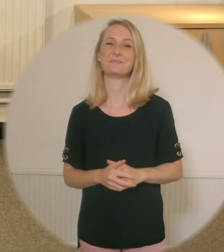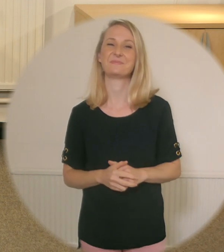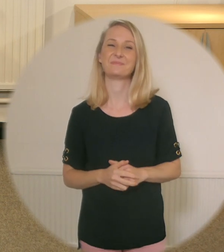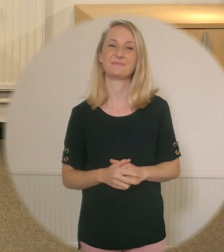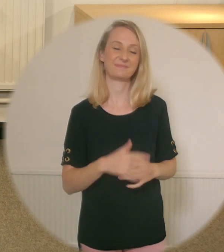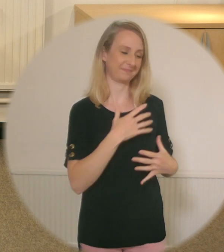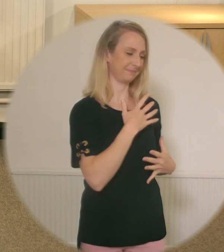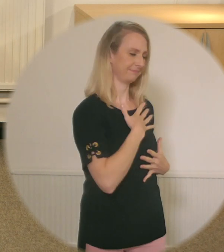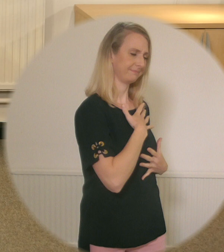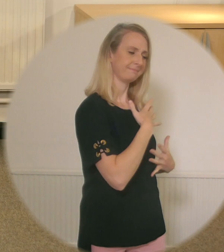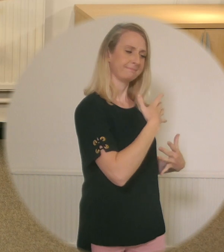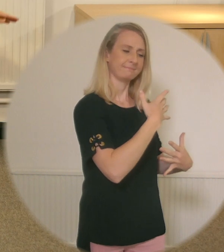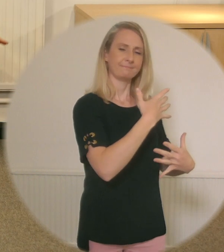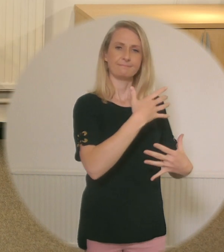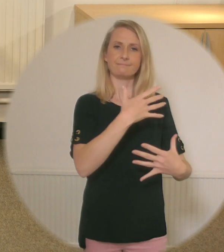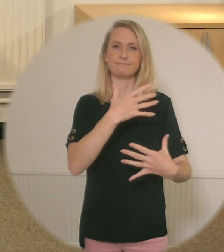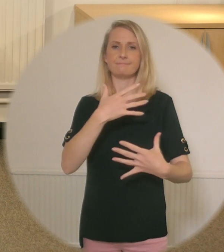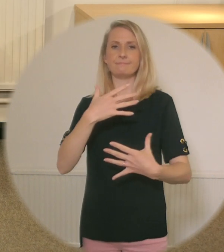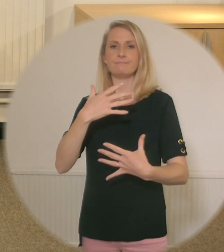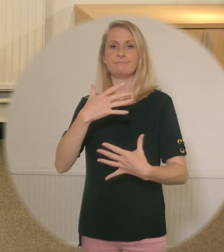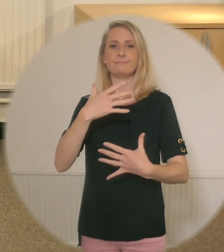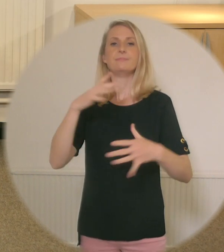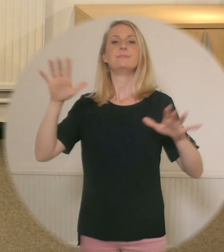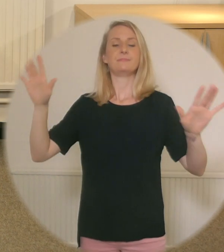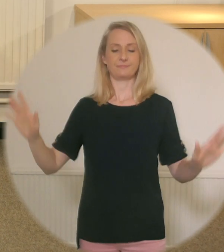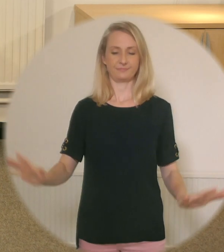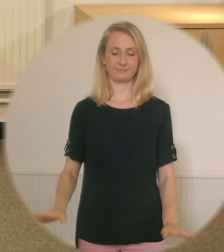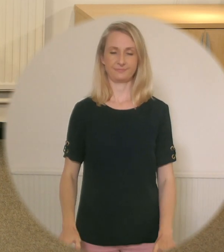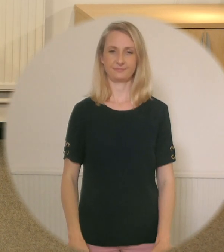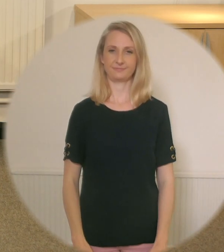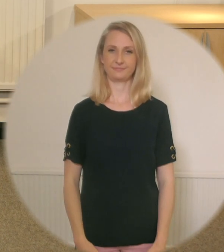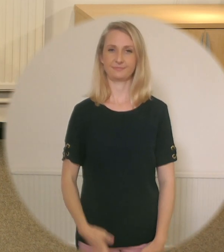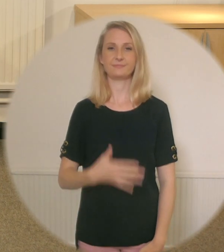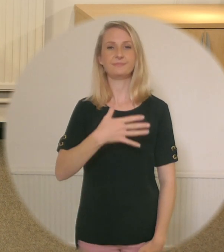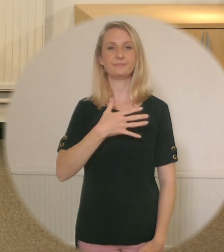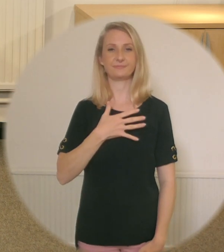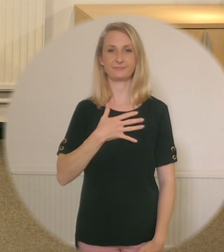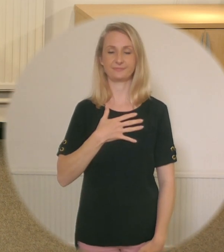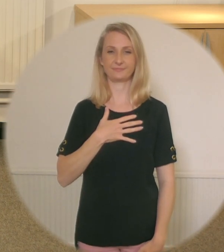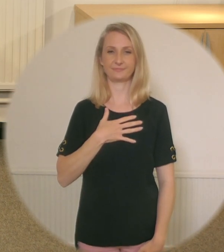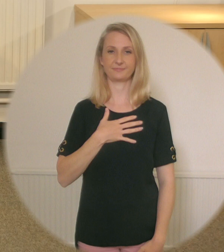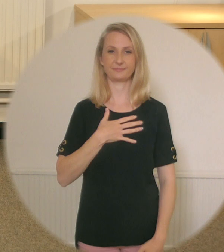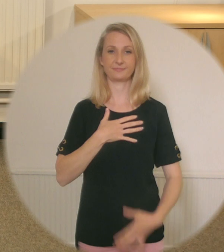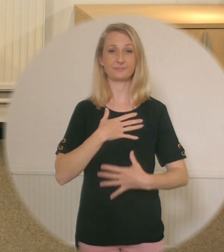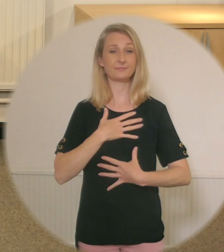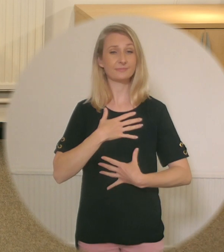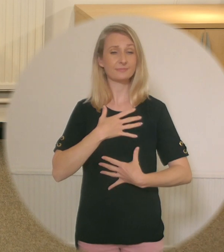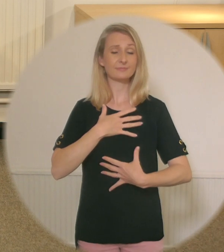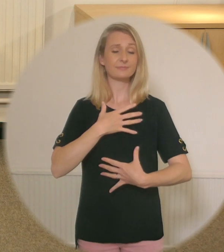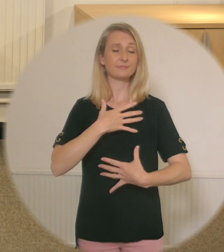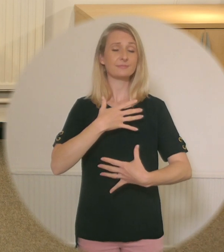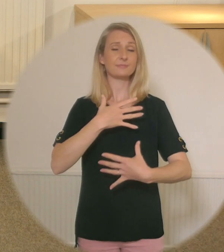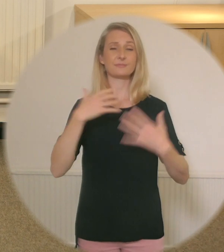Inhale back to the front and bring your hands down to your thighs. Take a breath and relax